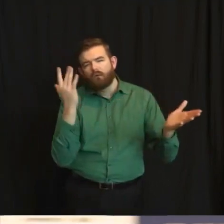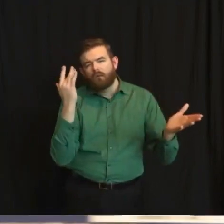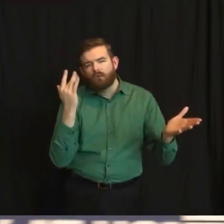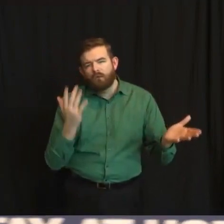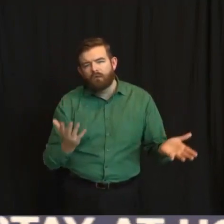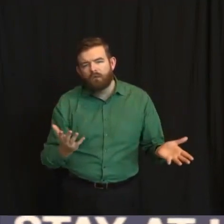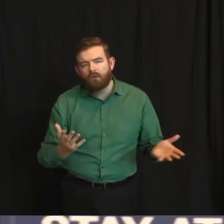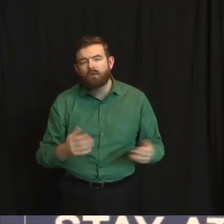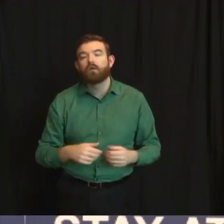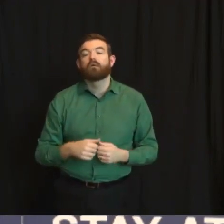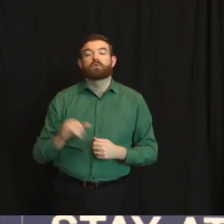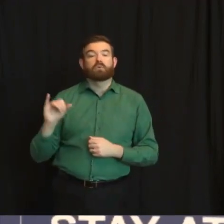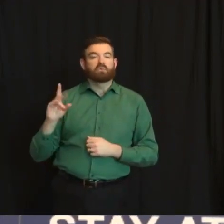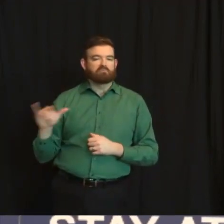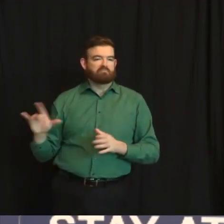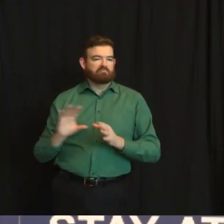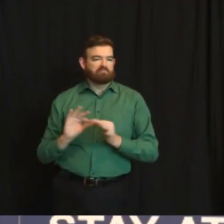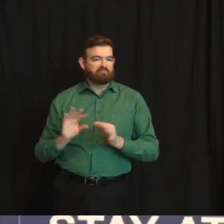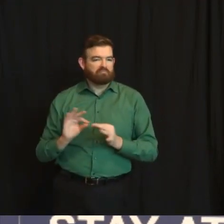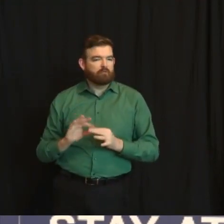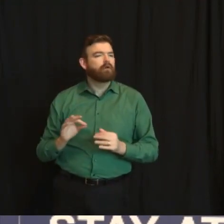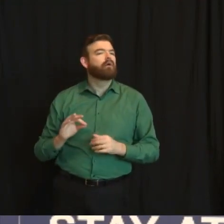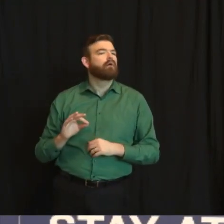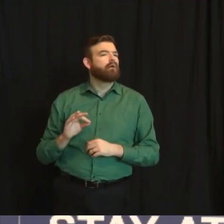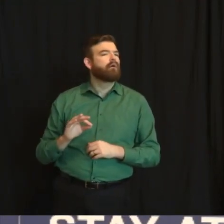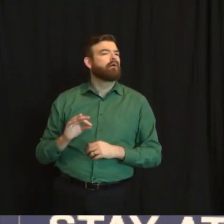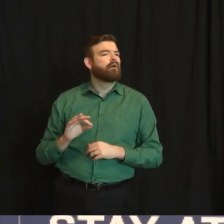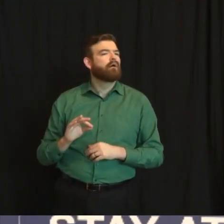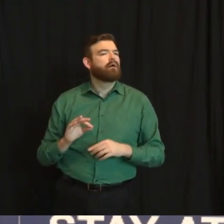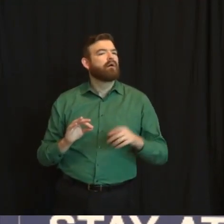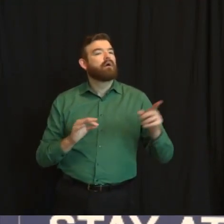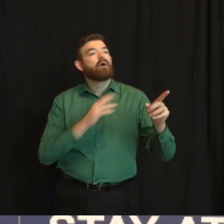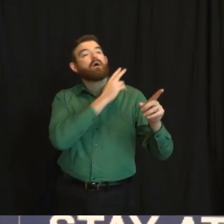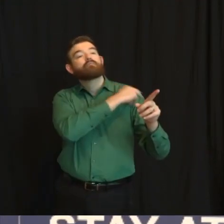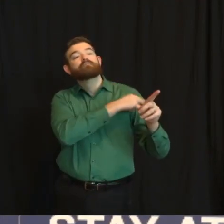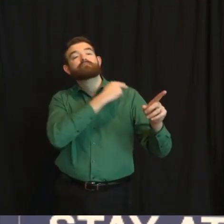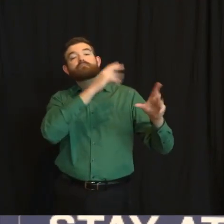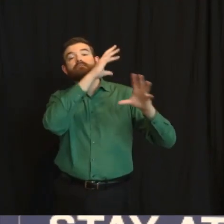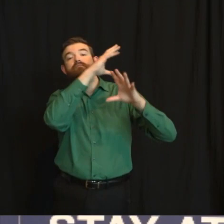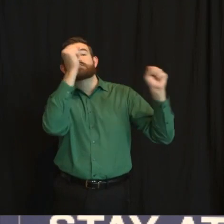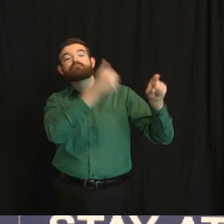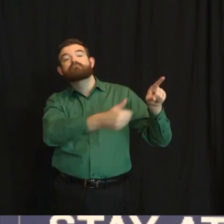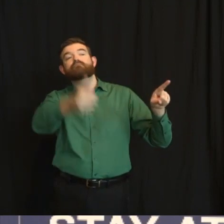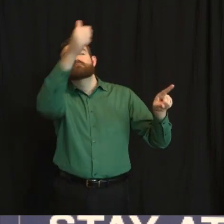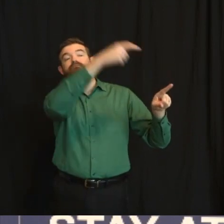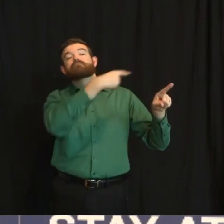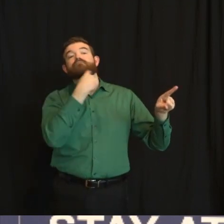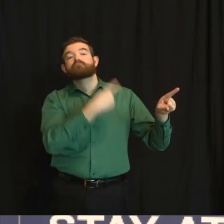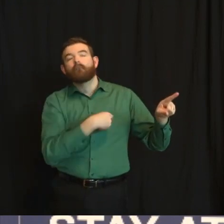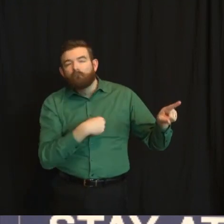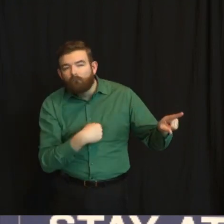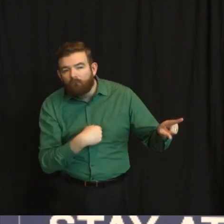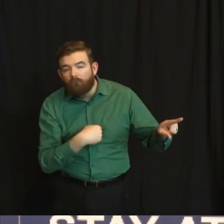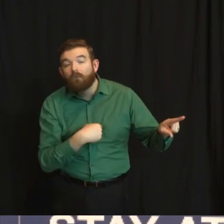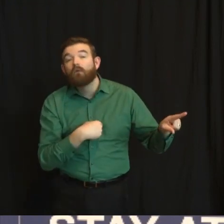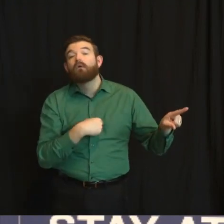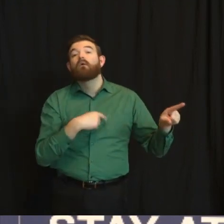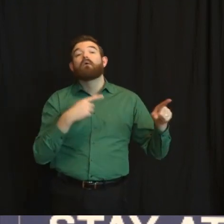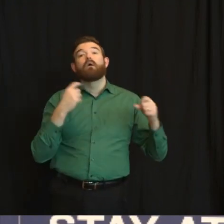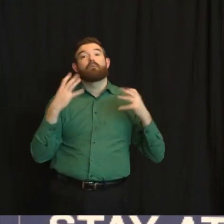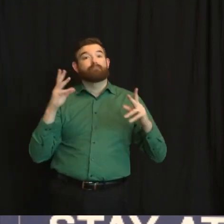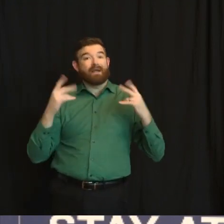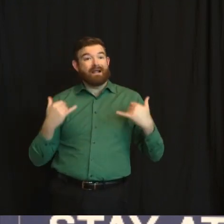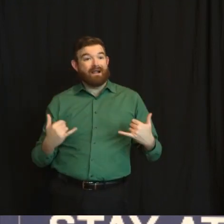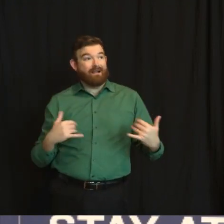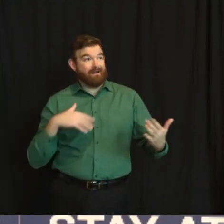share anecdotally what I'm hearing from the CEOs of the hospitals. I think individuals are coming into the hospitals.